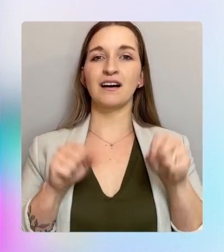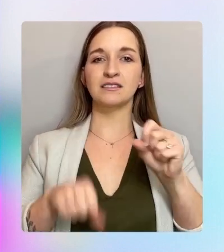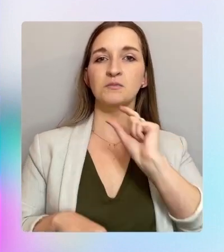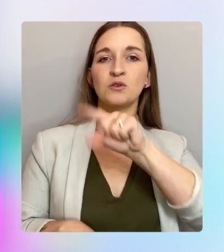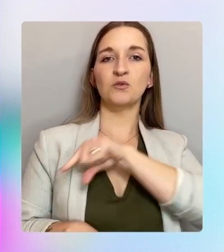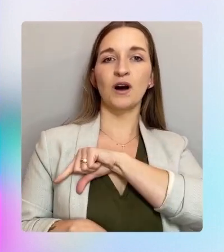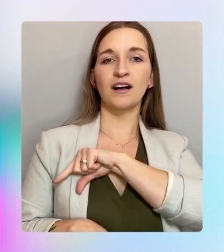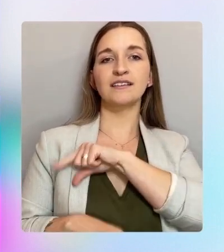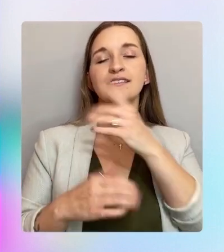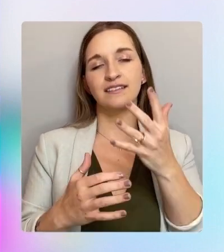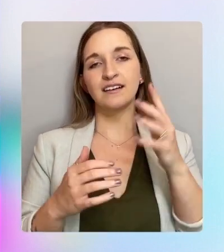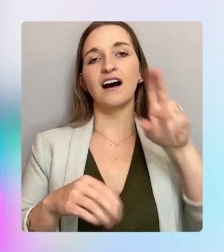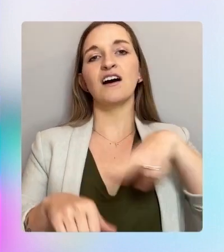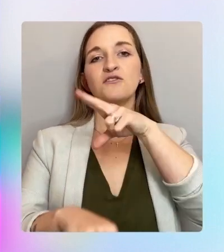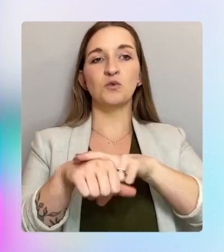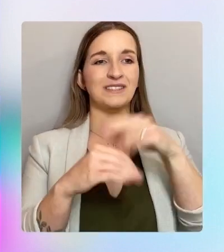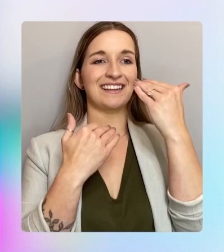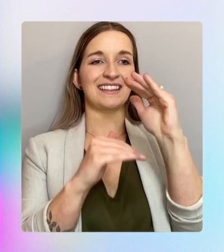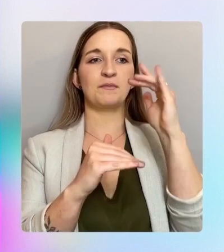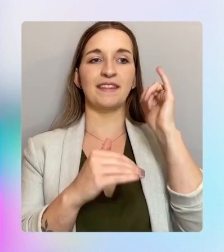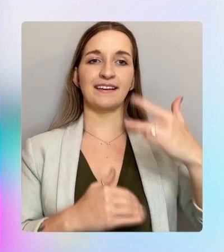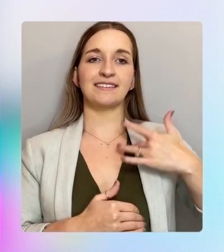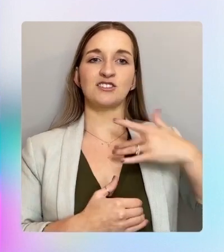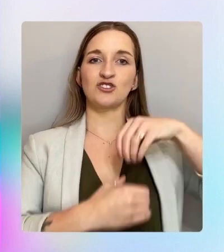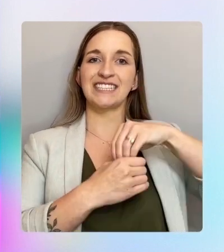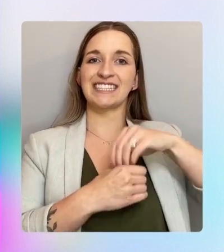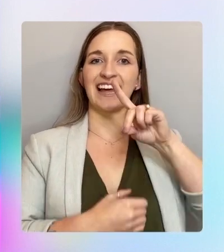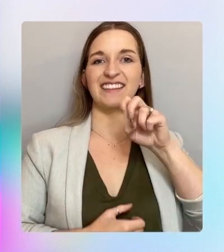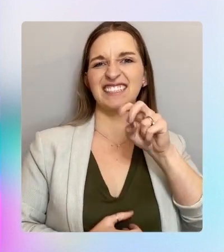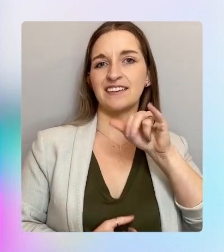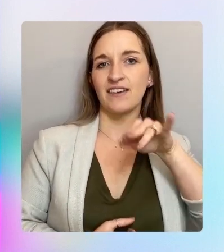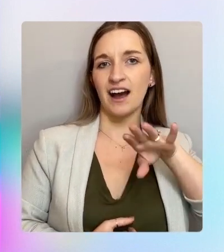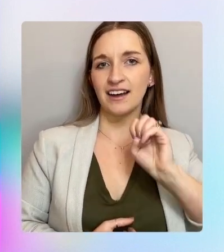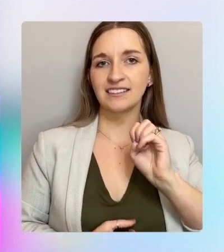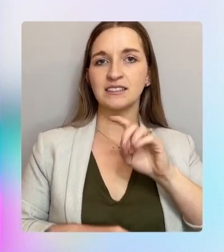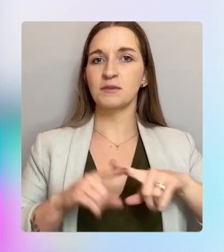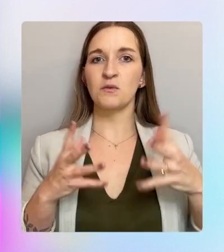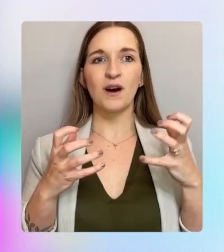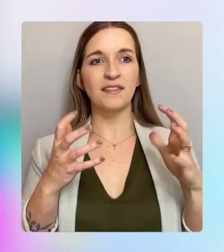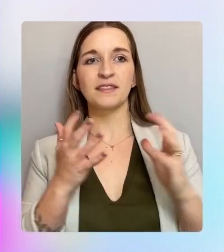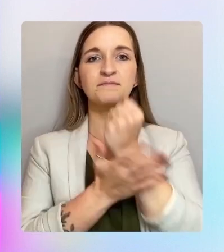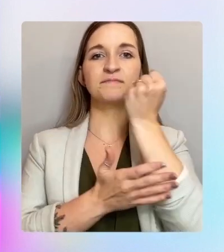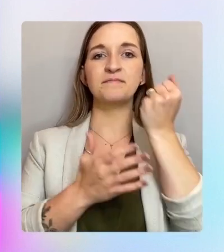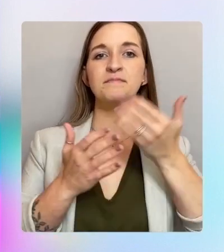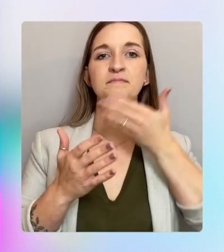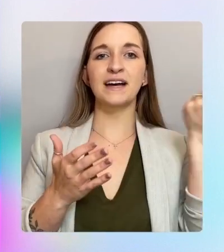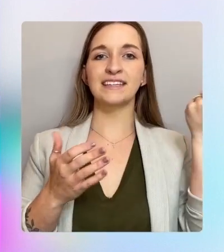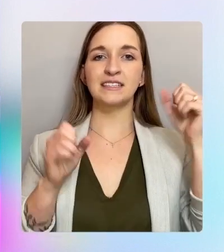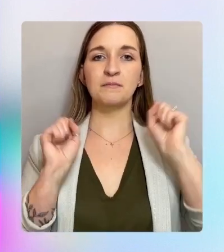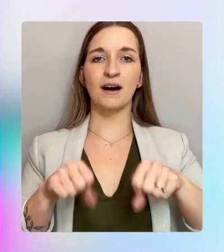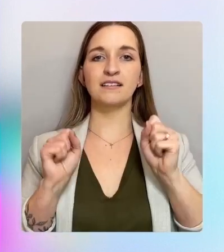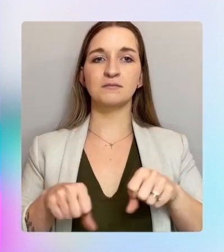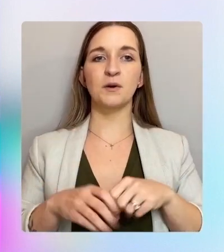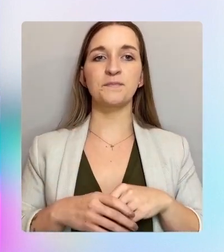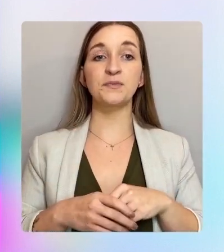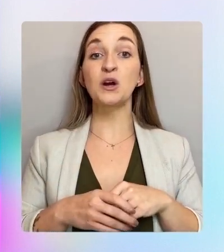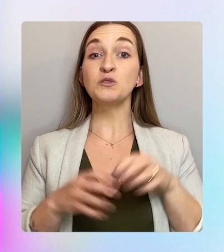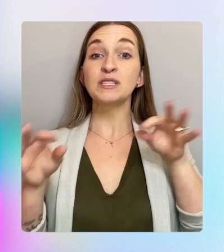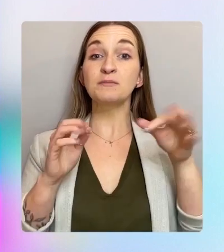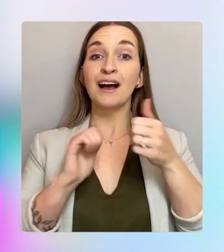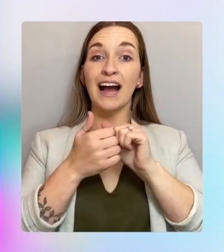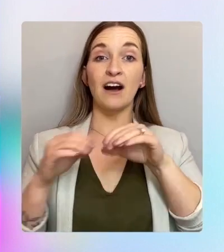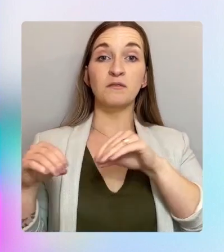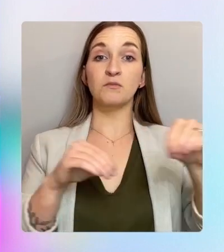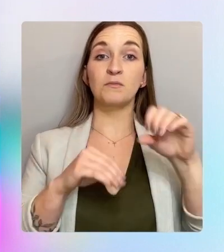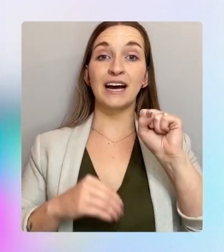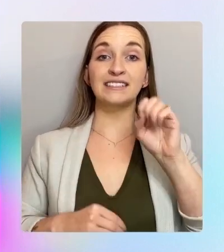sensors provided by the device. To explain how the Movement SDK represents body movement, I would like to introduce my